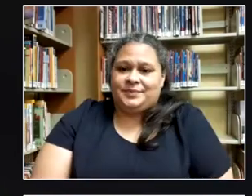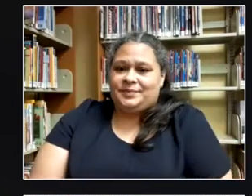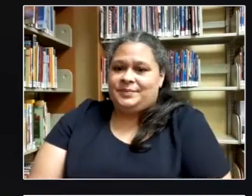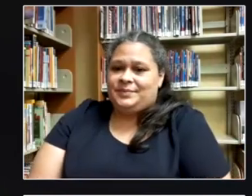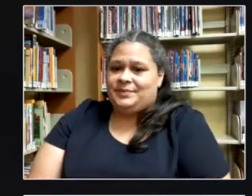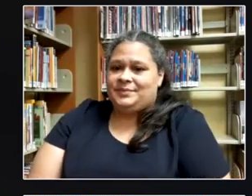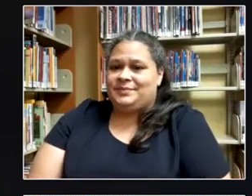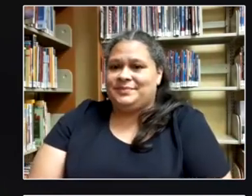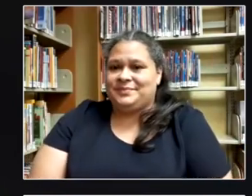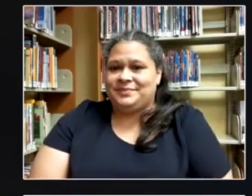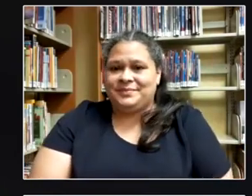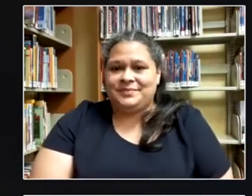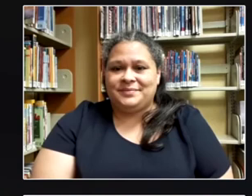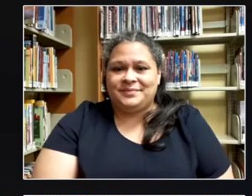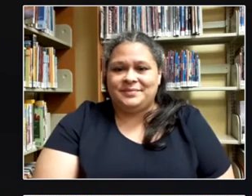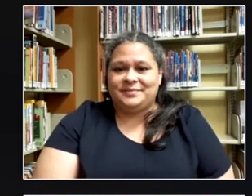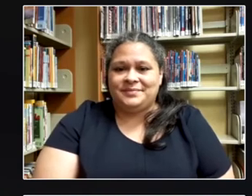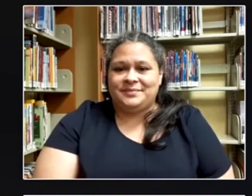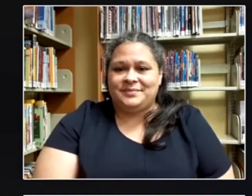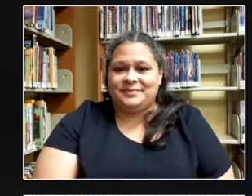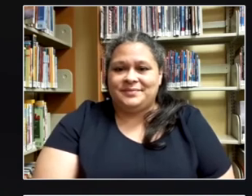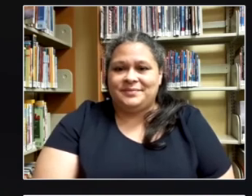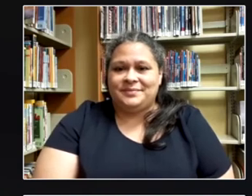Una piedra preciosa abrazó el